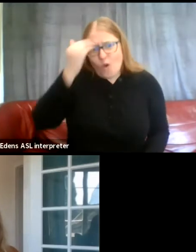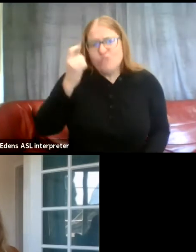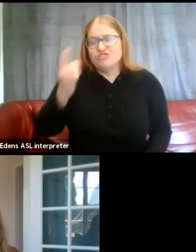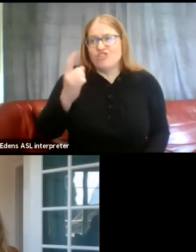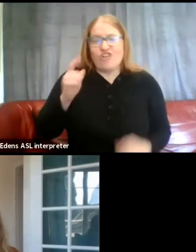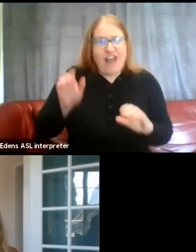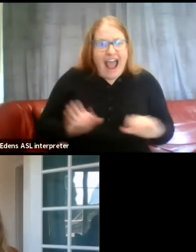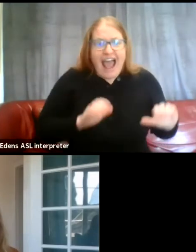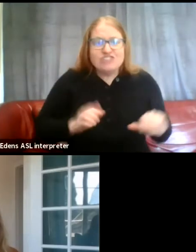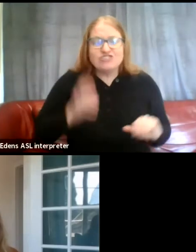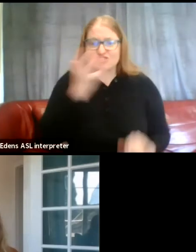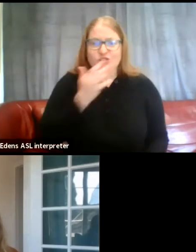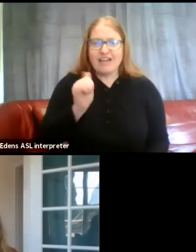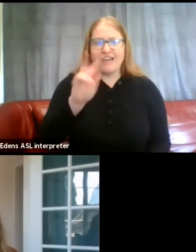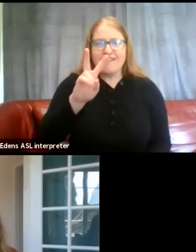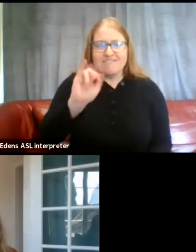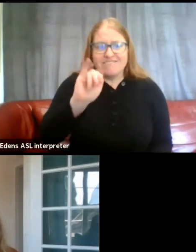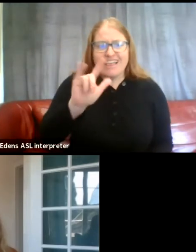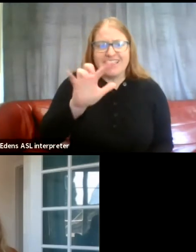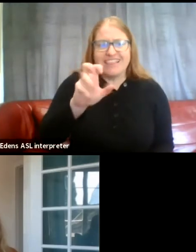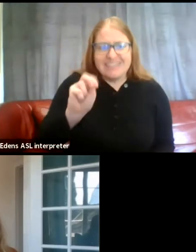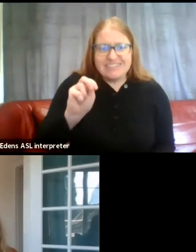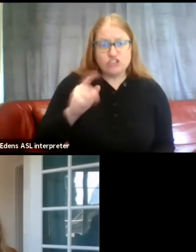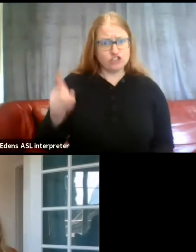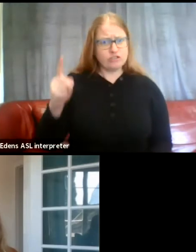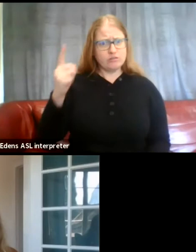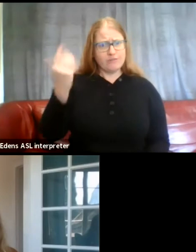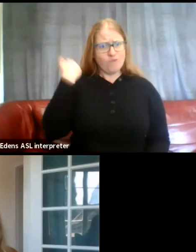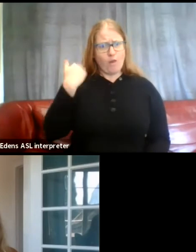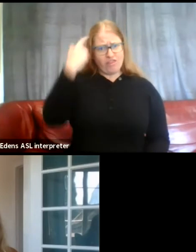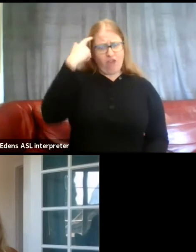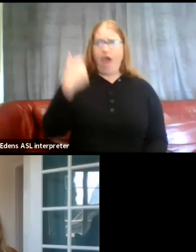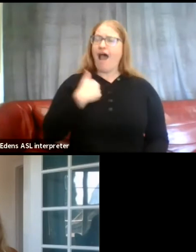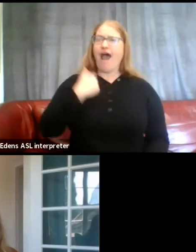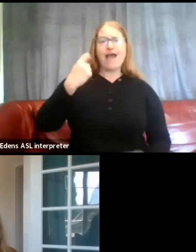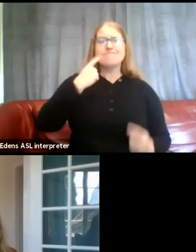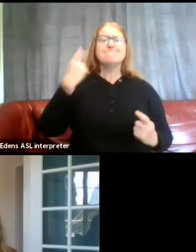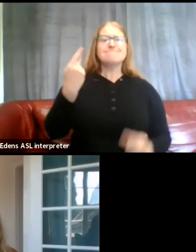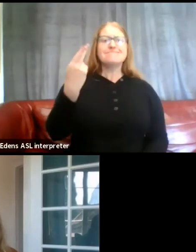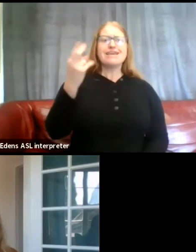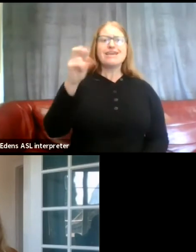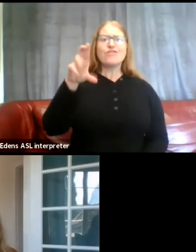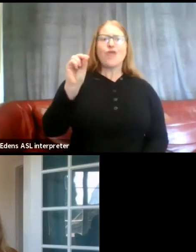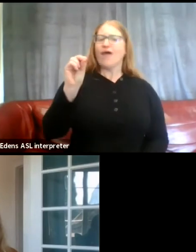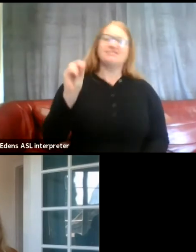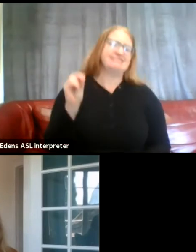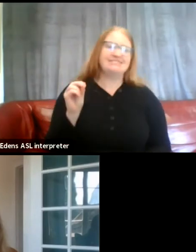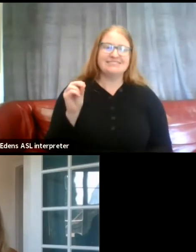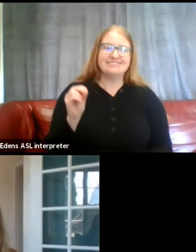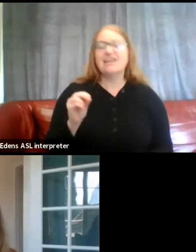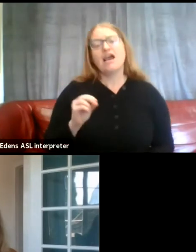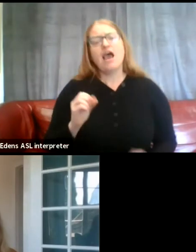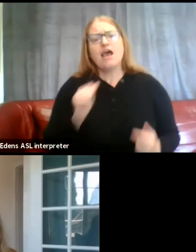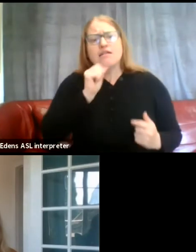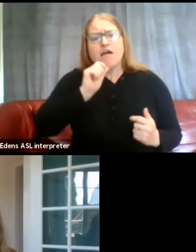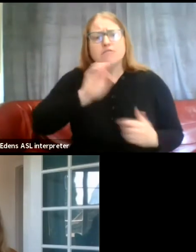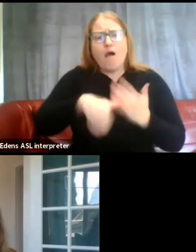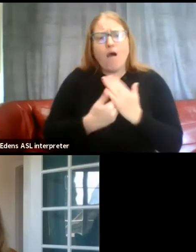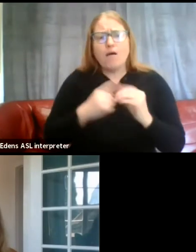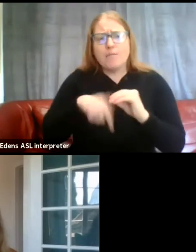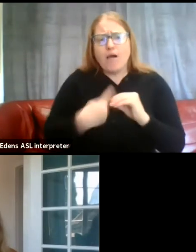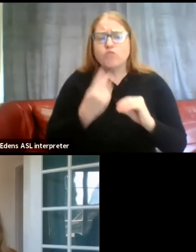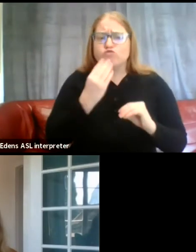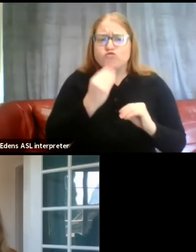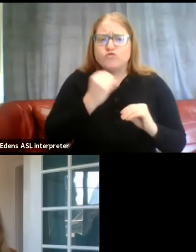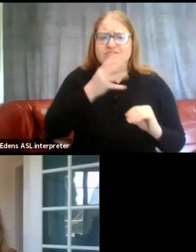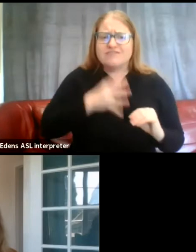heroine. And a lot of the best female TV has been playing off these things. Not all of it is about Jewish female characters. Like I would say Sex and